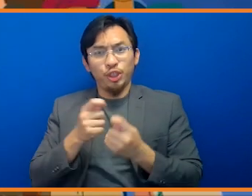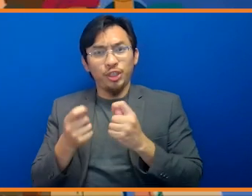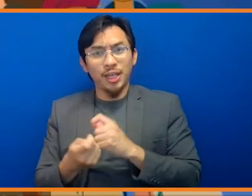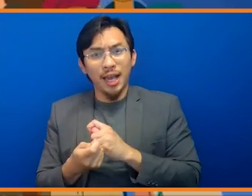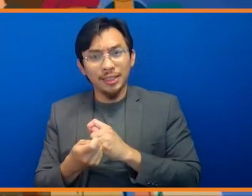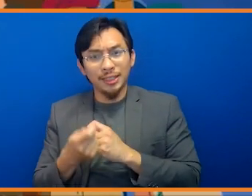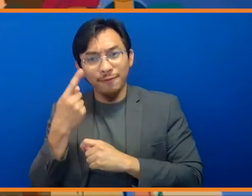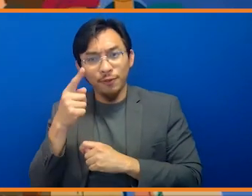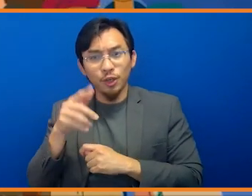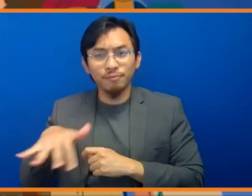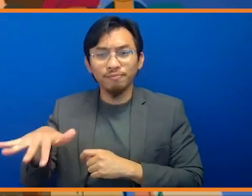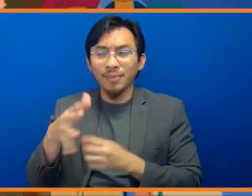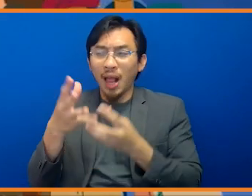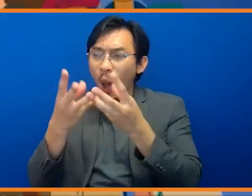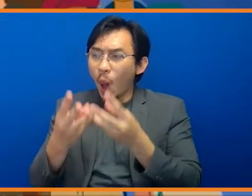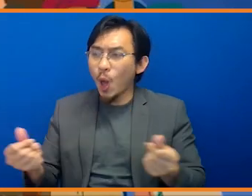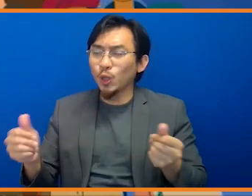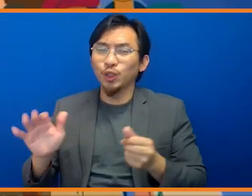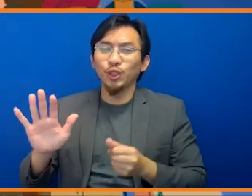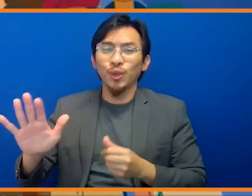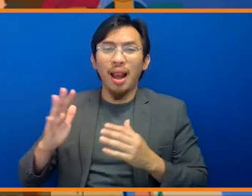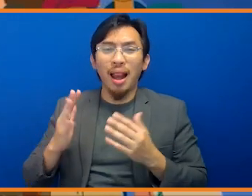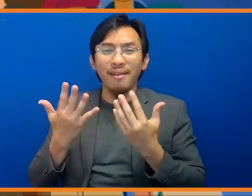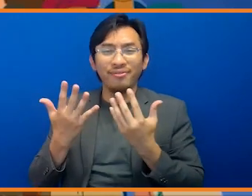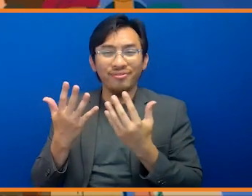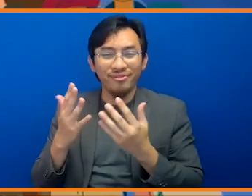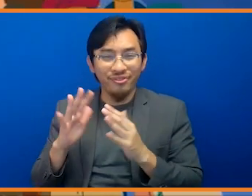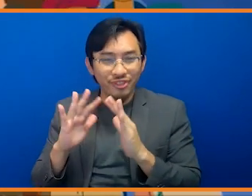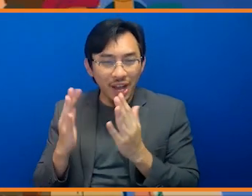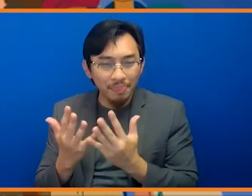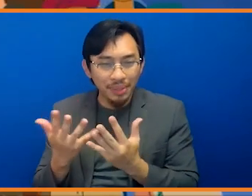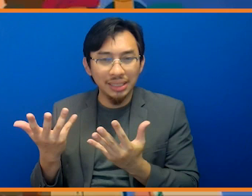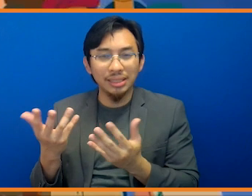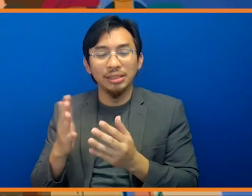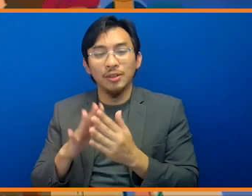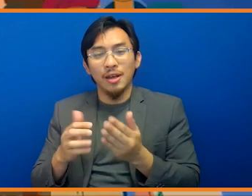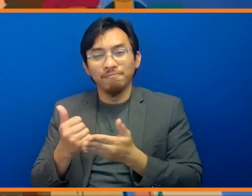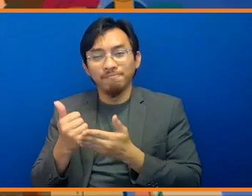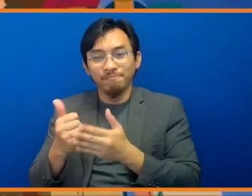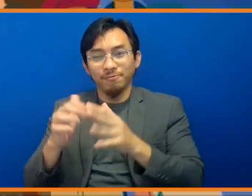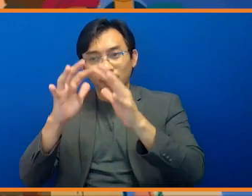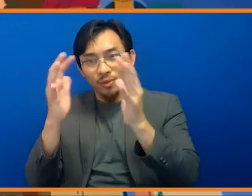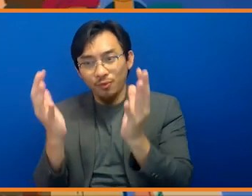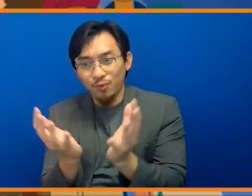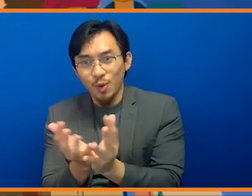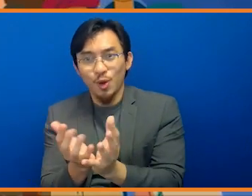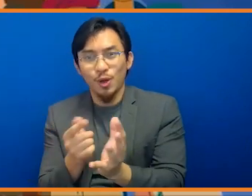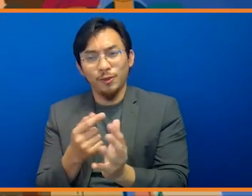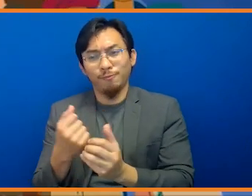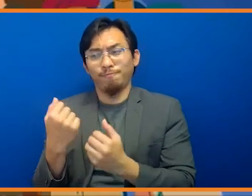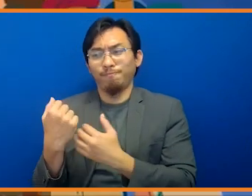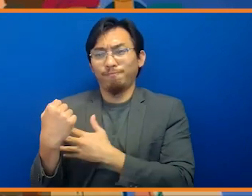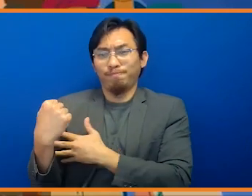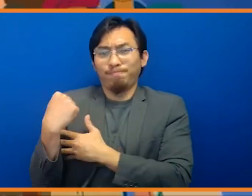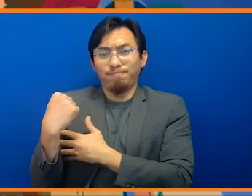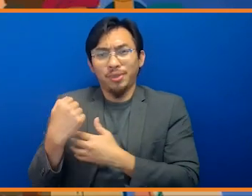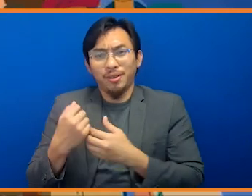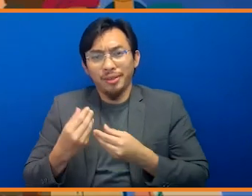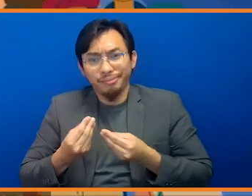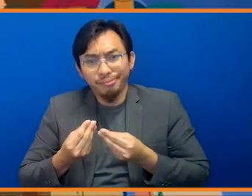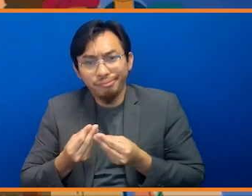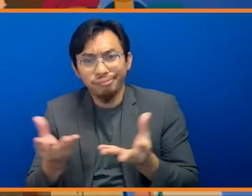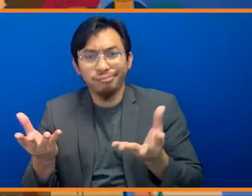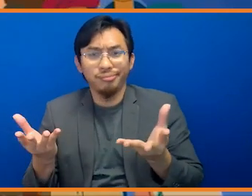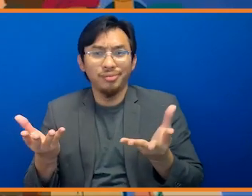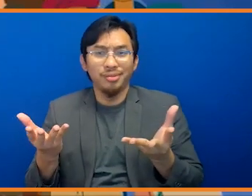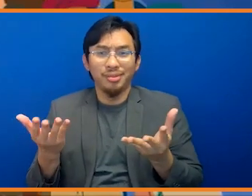those who lost their lives, it's time to dissect yourself and to fulfill the Earth's mandate. Then